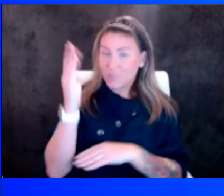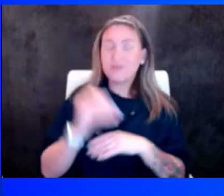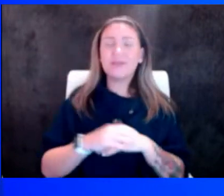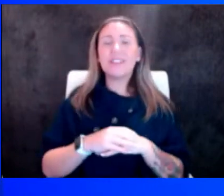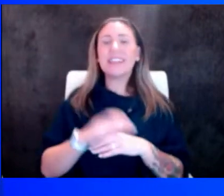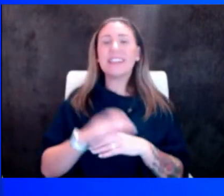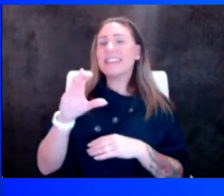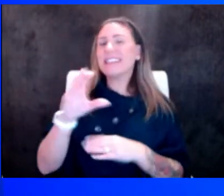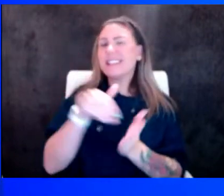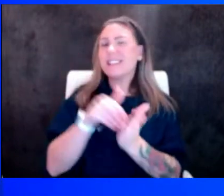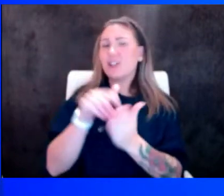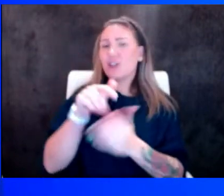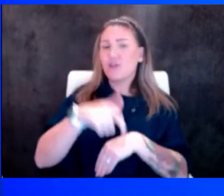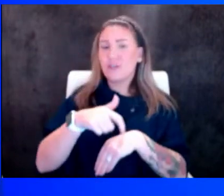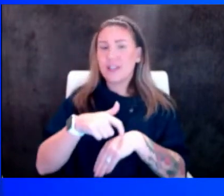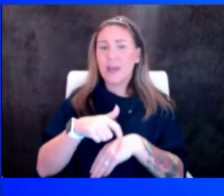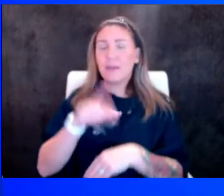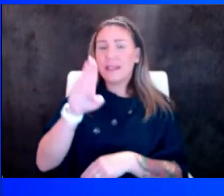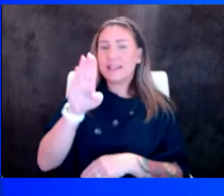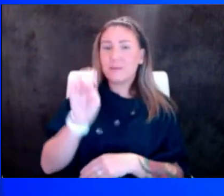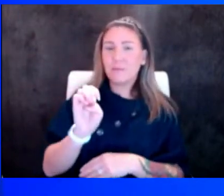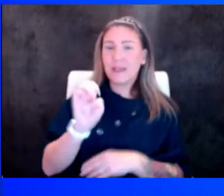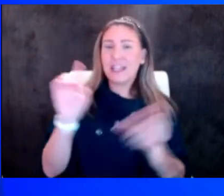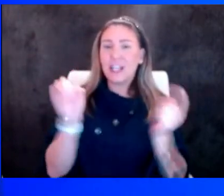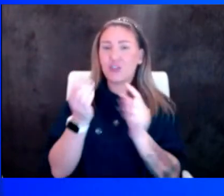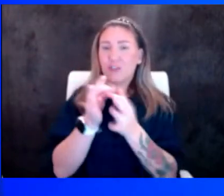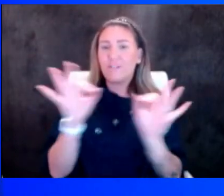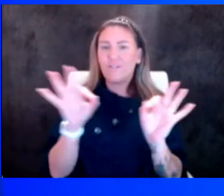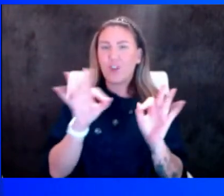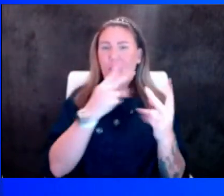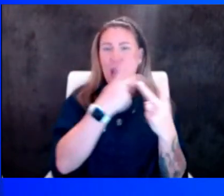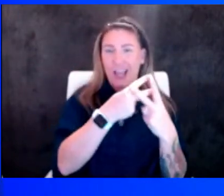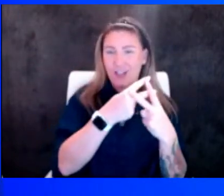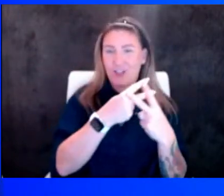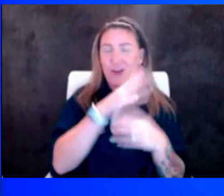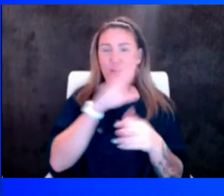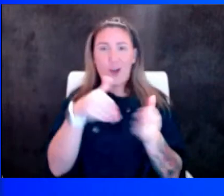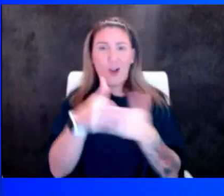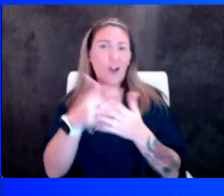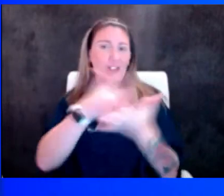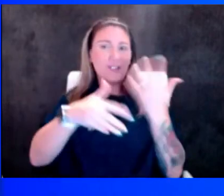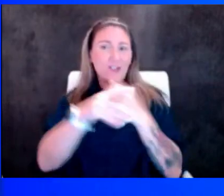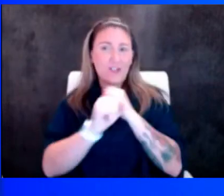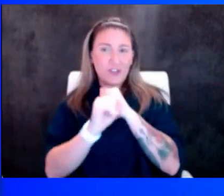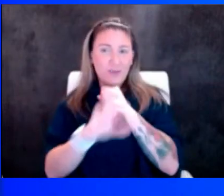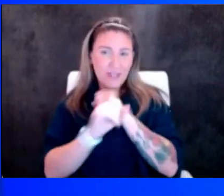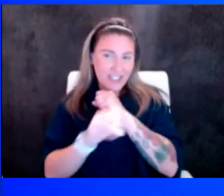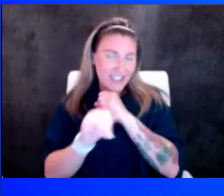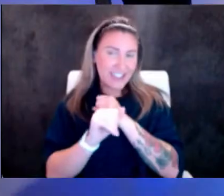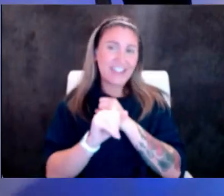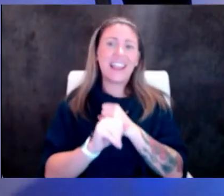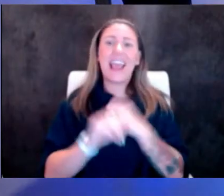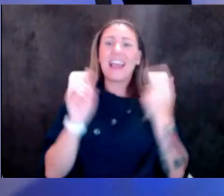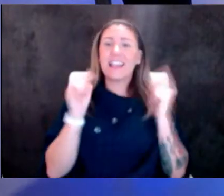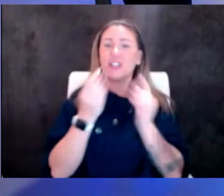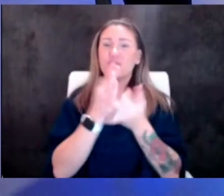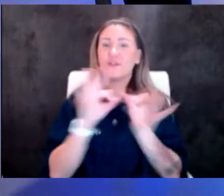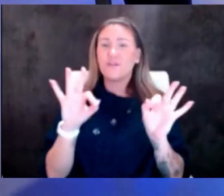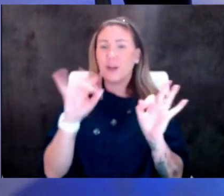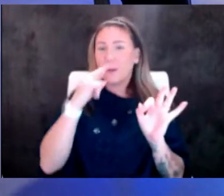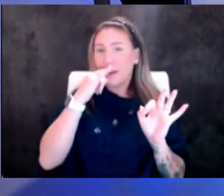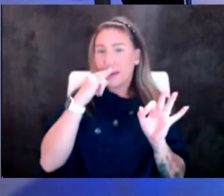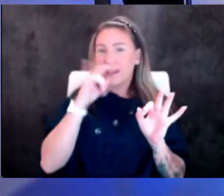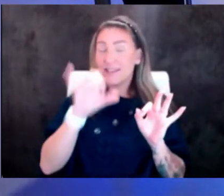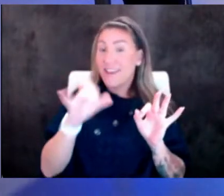hashtag's #BeInjuryFree. And we're on all the social media channels, so you can always find us on any of those at Injury Free Kids. And so. that part is not fake news. So